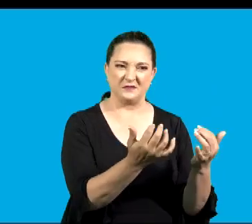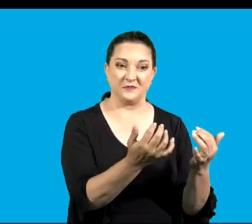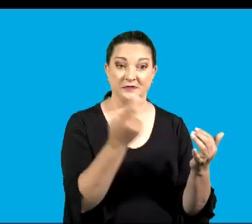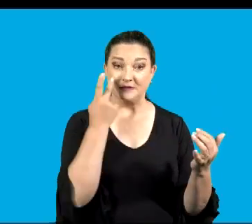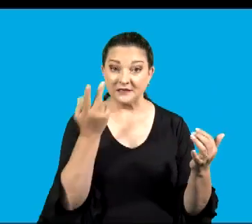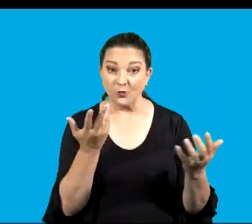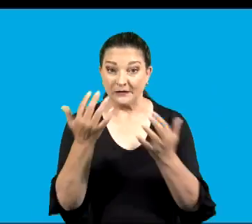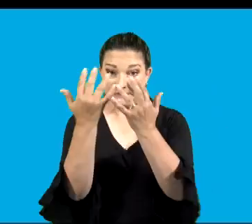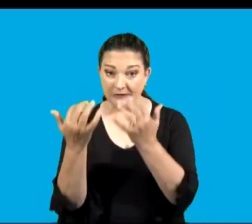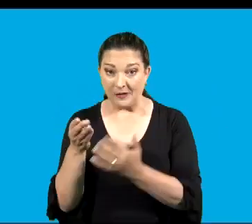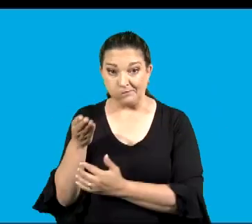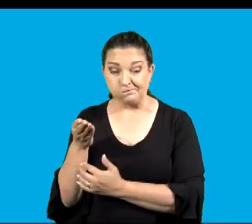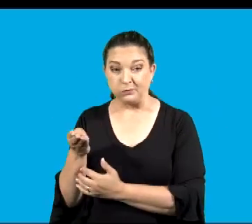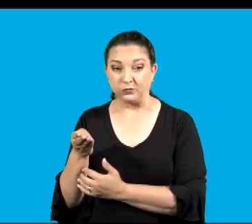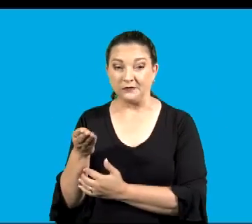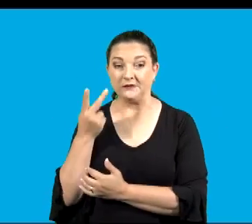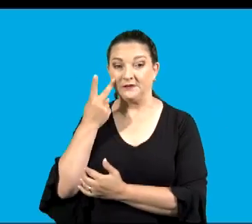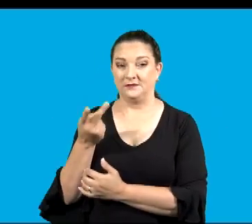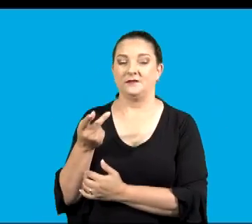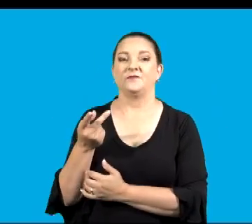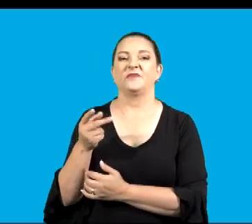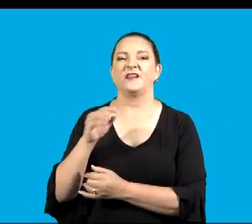Okay, here it is, on the statement.